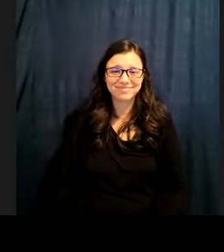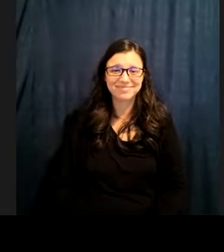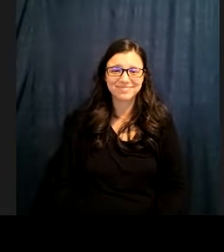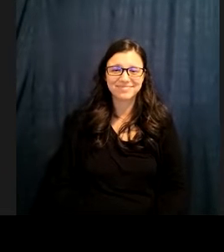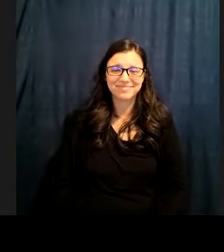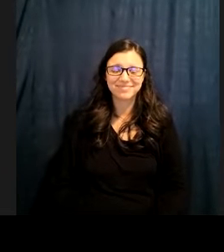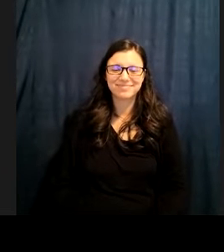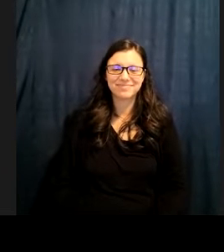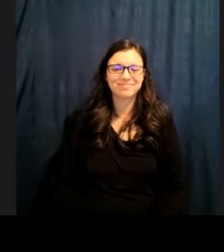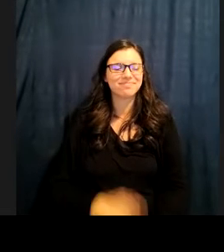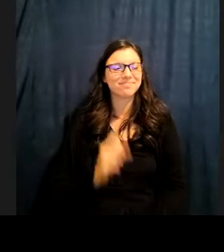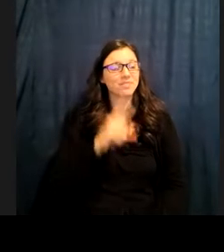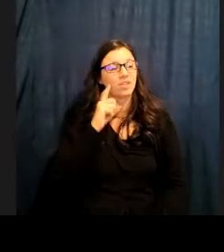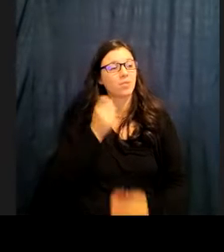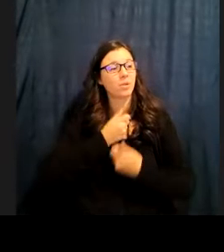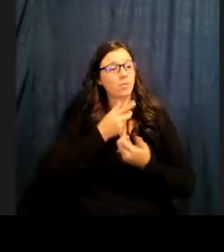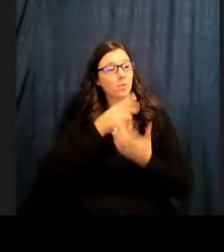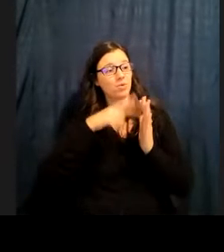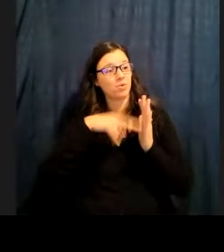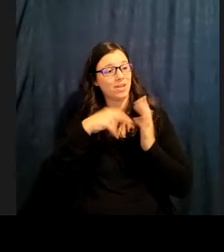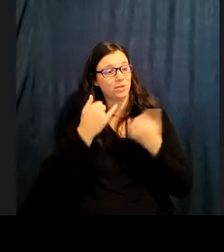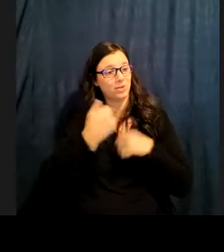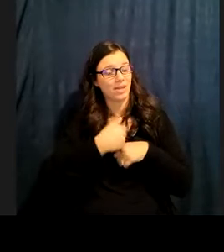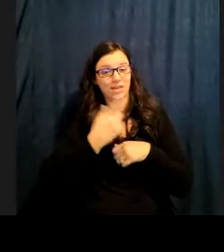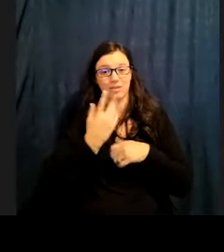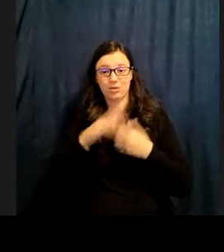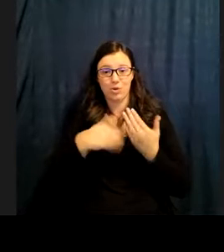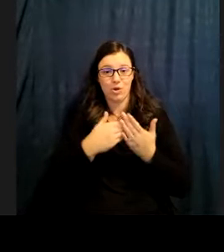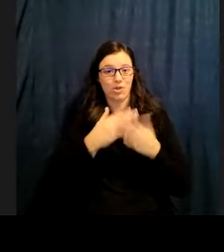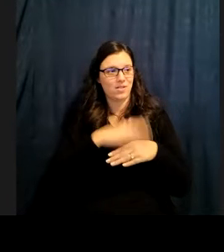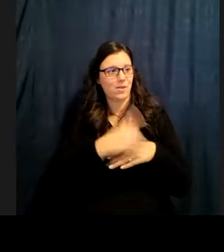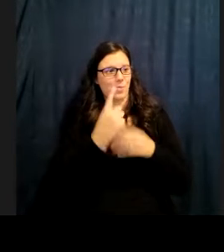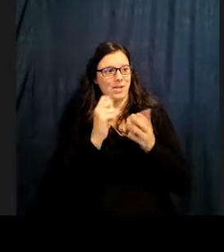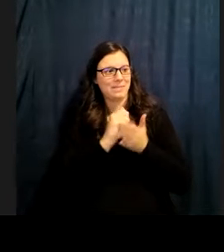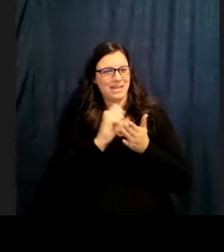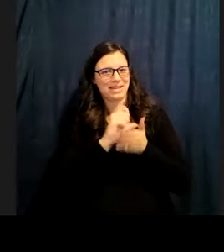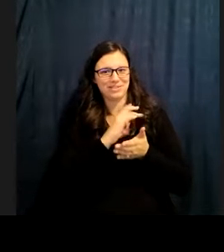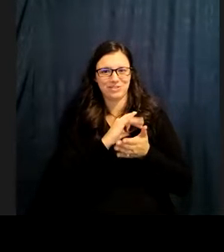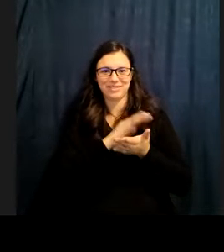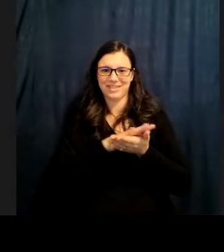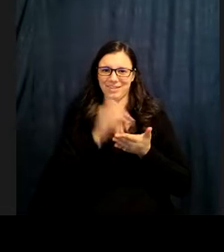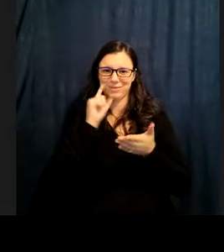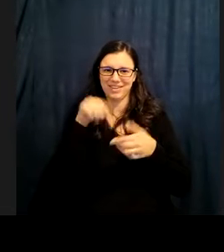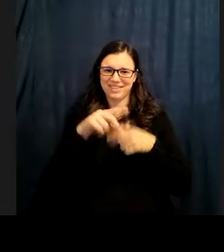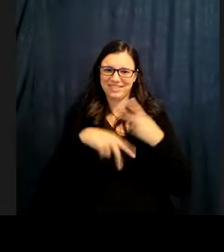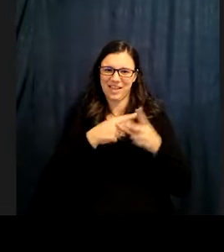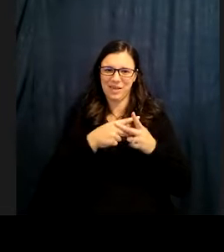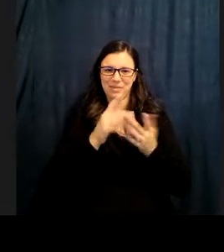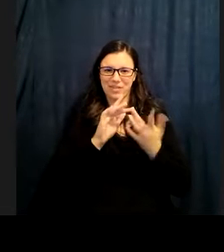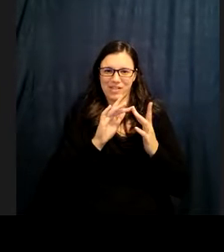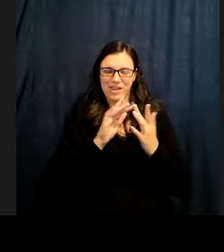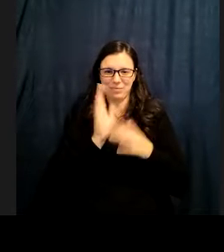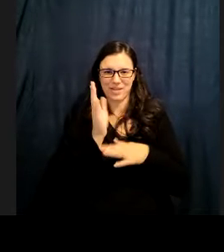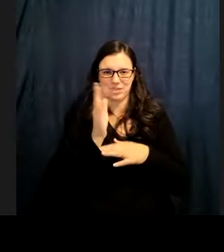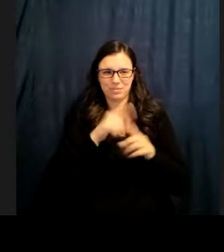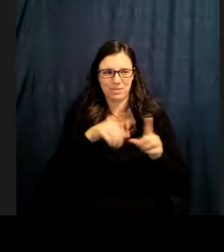So for the poems you read today, they all fit on one page, which is really great for this kind of online presentation. But that must have been a